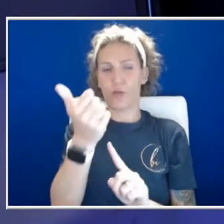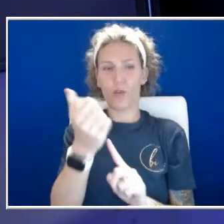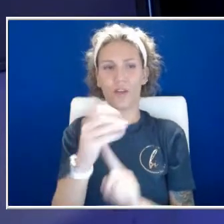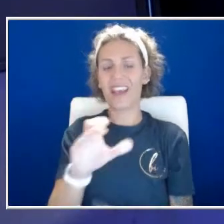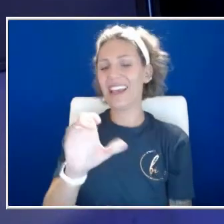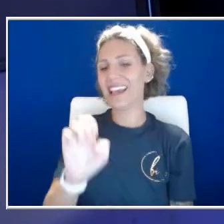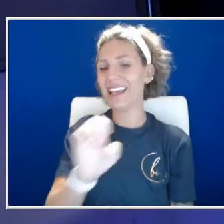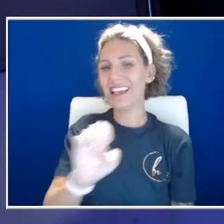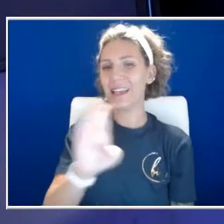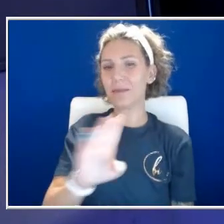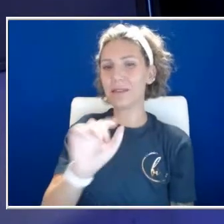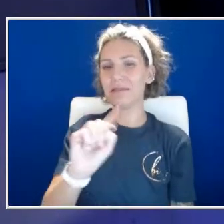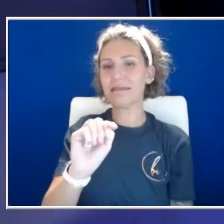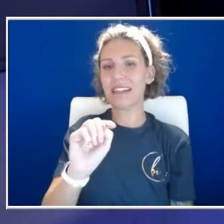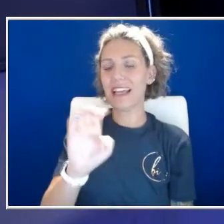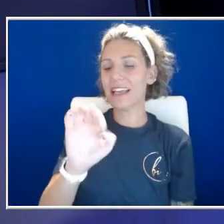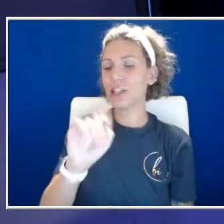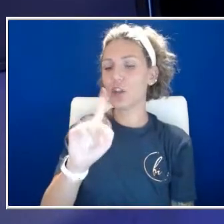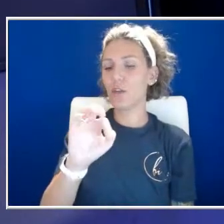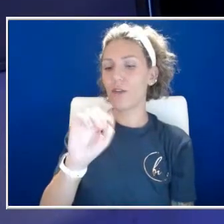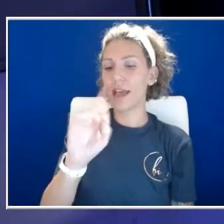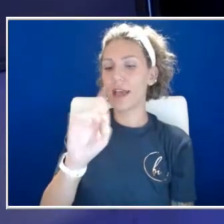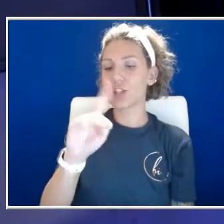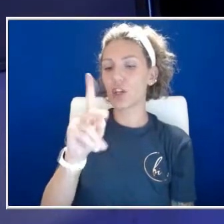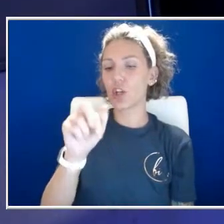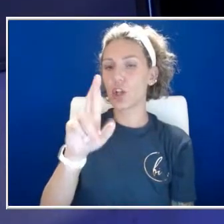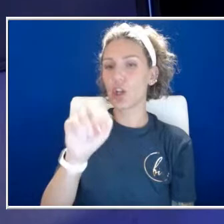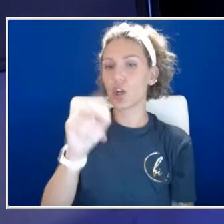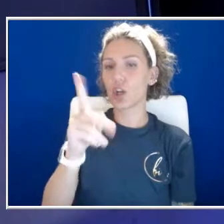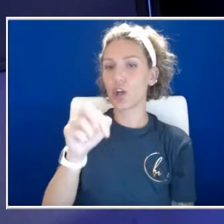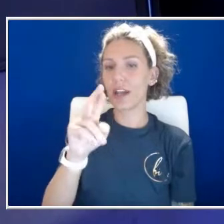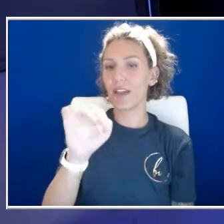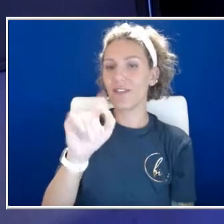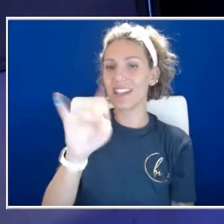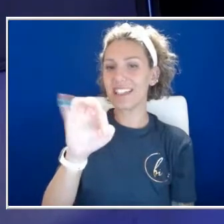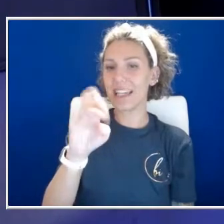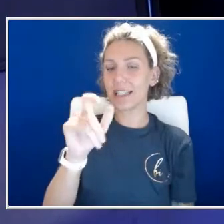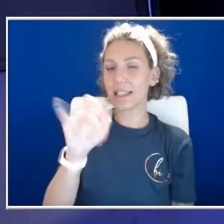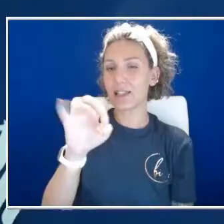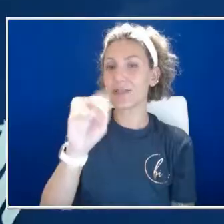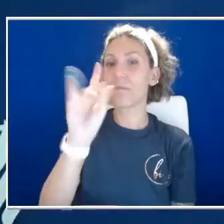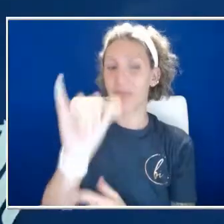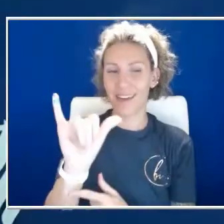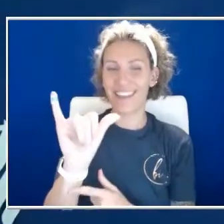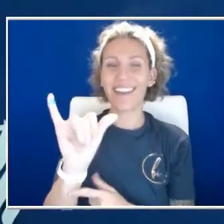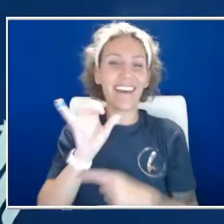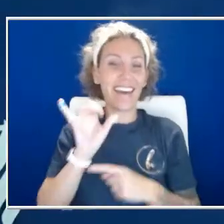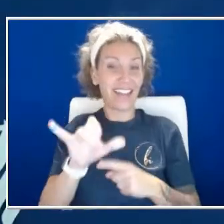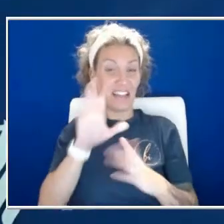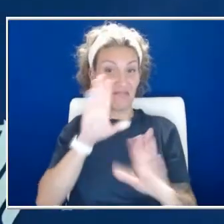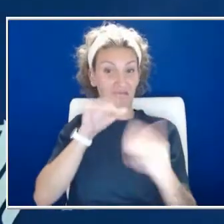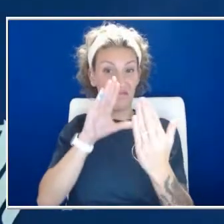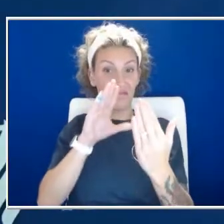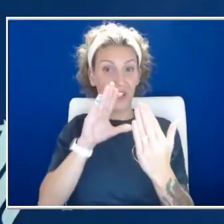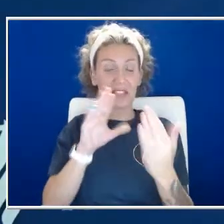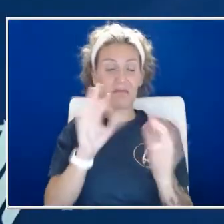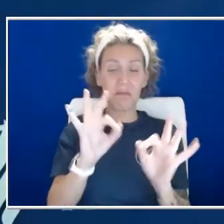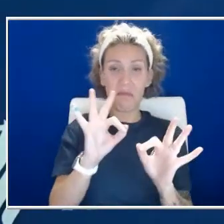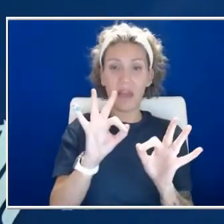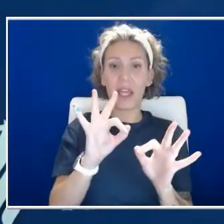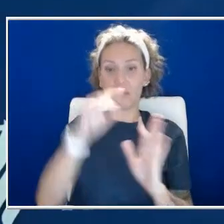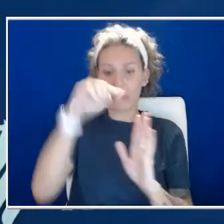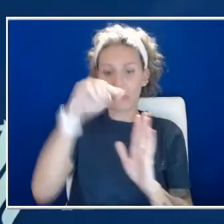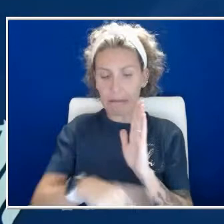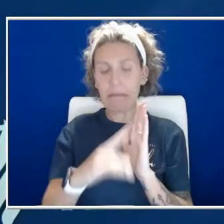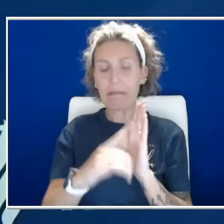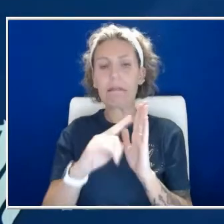word. Explain that. That is the approach of using minimally invasive instruments under X-ray imaging, like Dr.